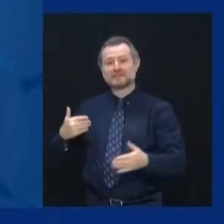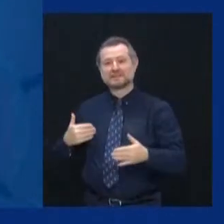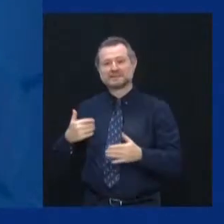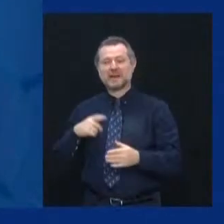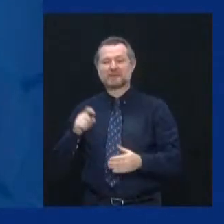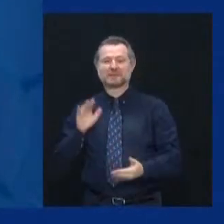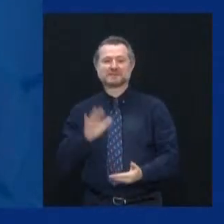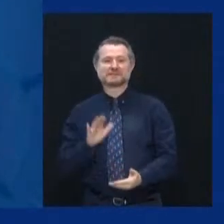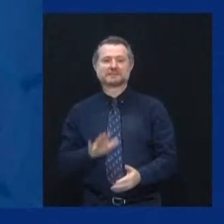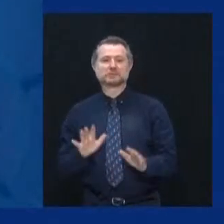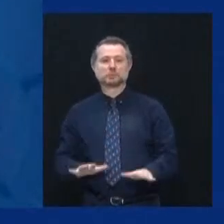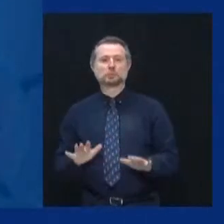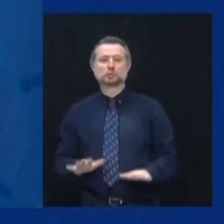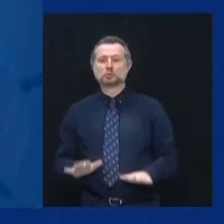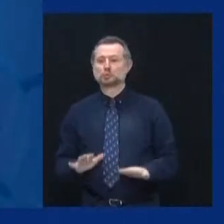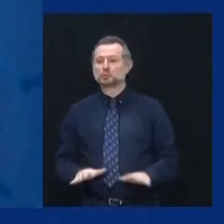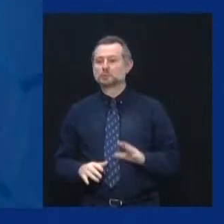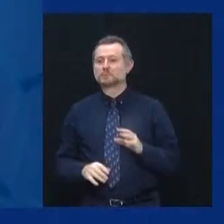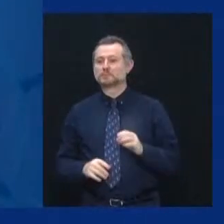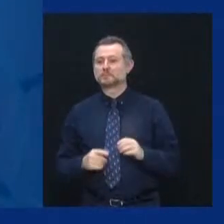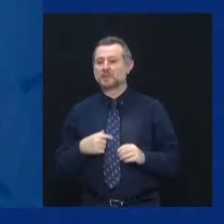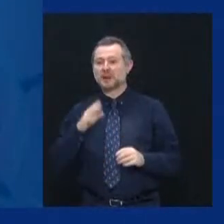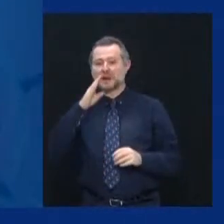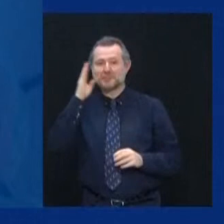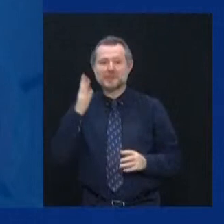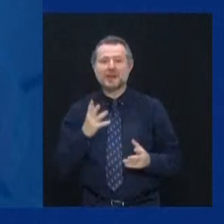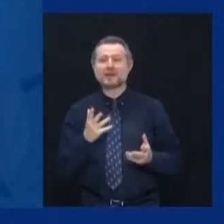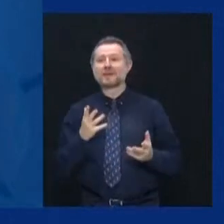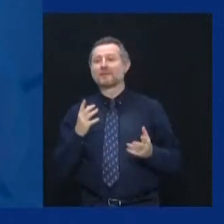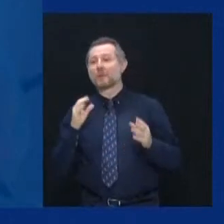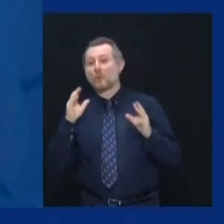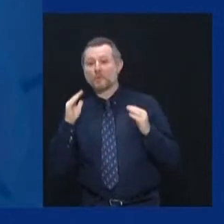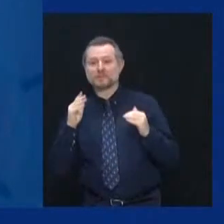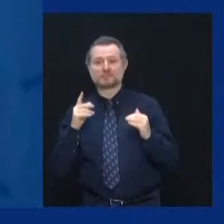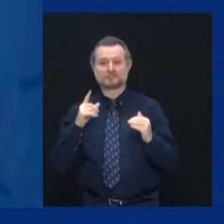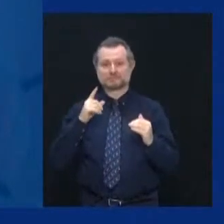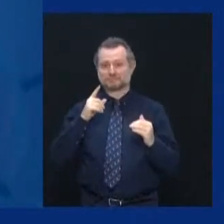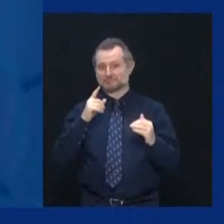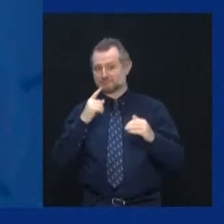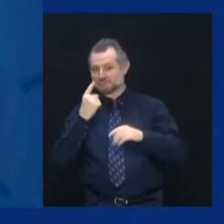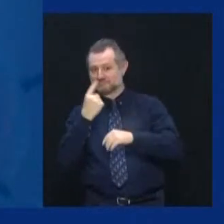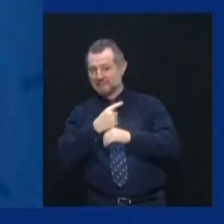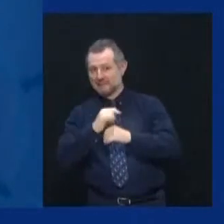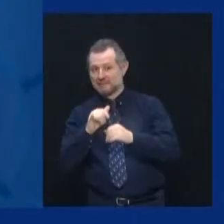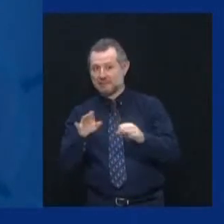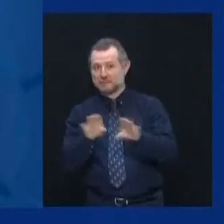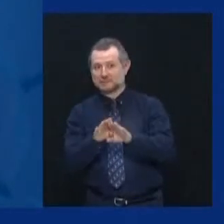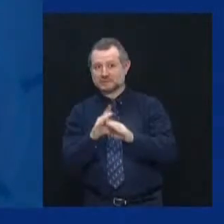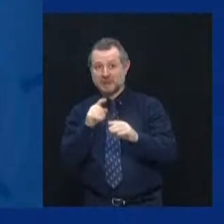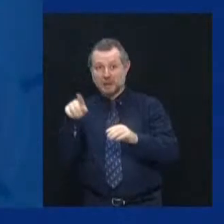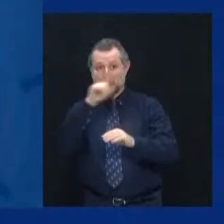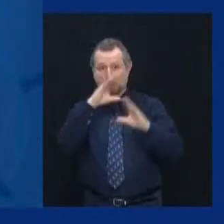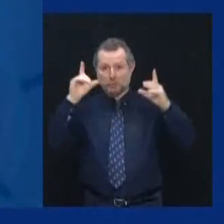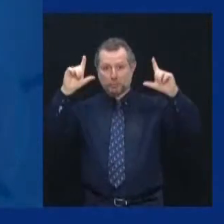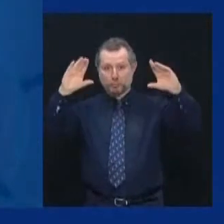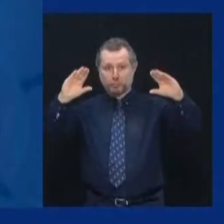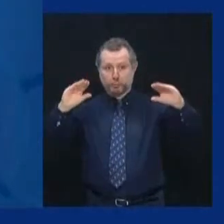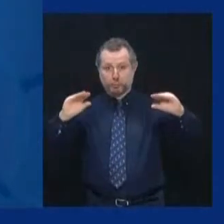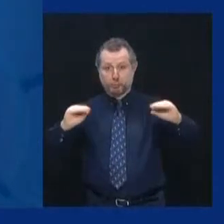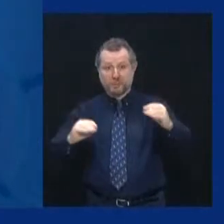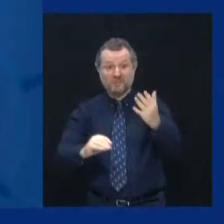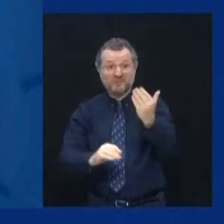alternative accommodations for hospitals, and hopefully 21 days of a closed economy will slow the